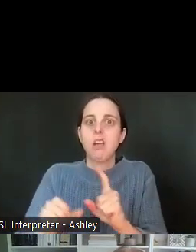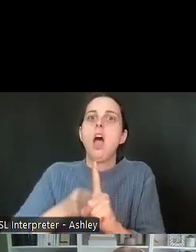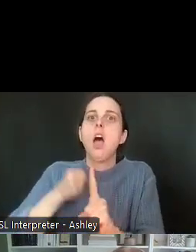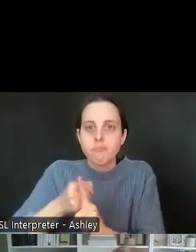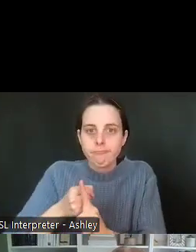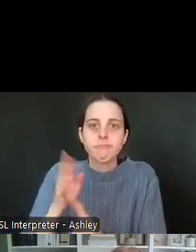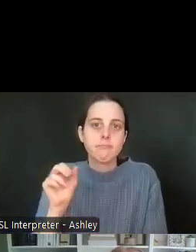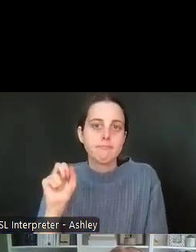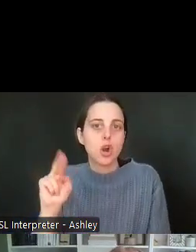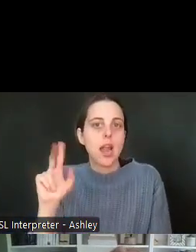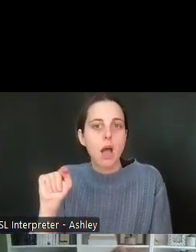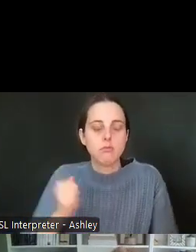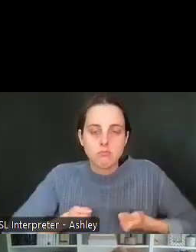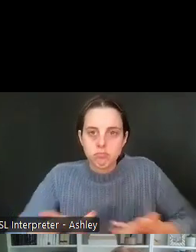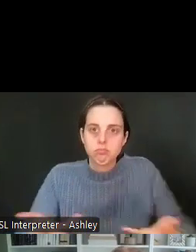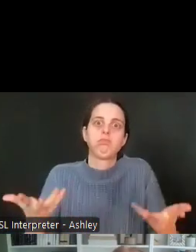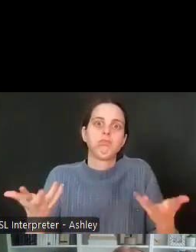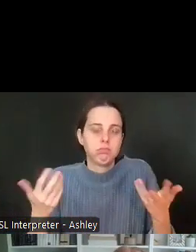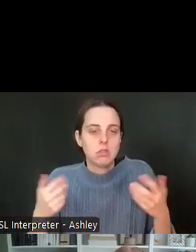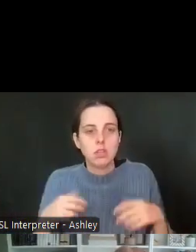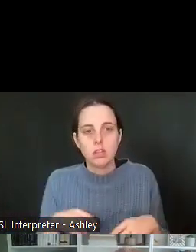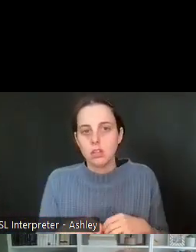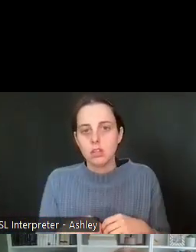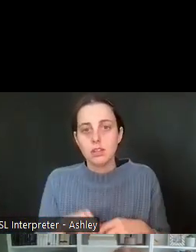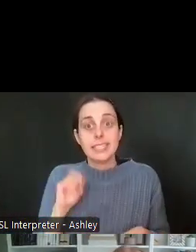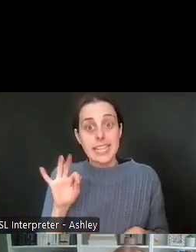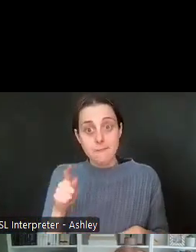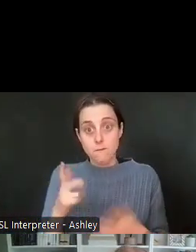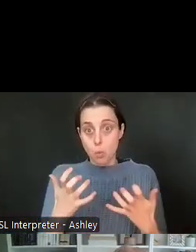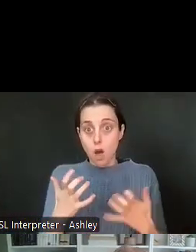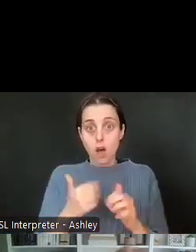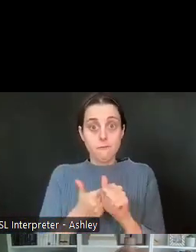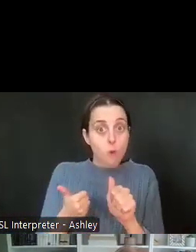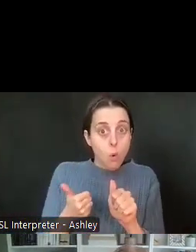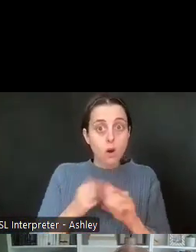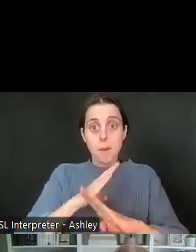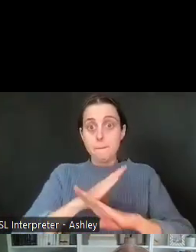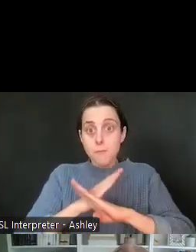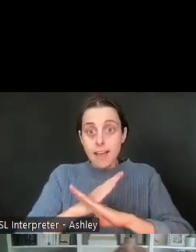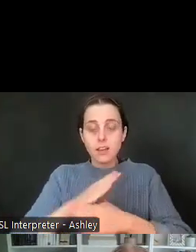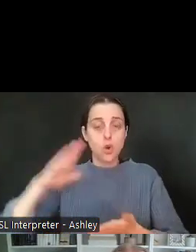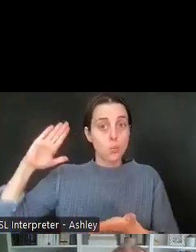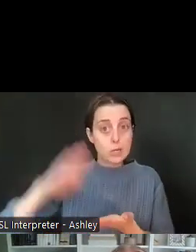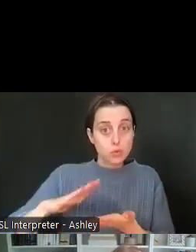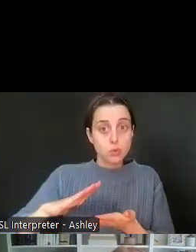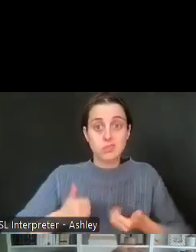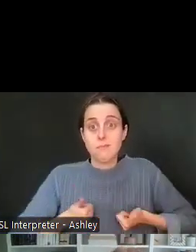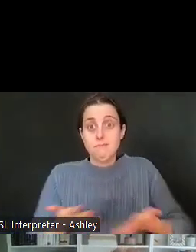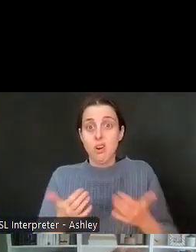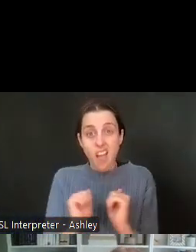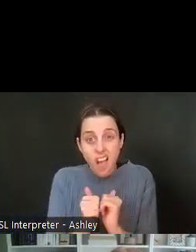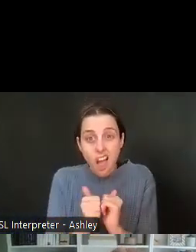difficult. If you want to know how can I reduce burnout in my workplace, it's